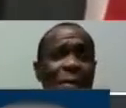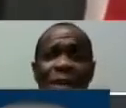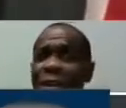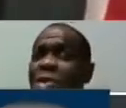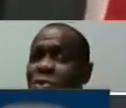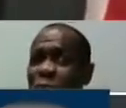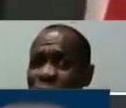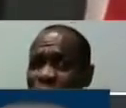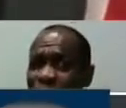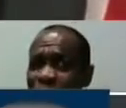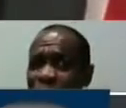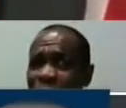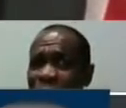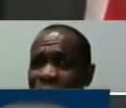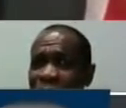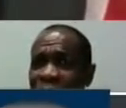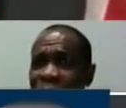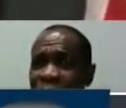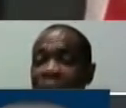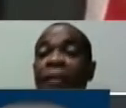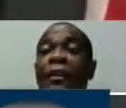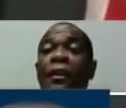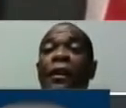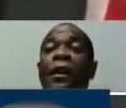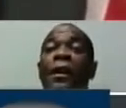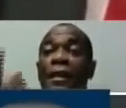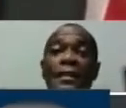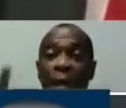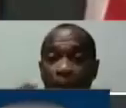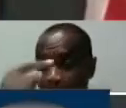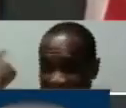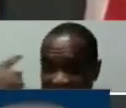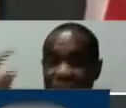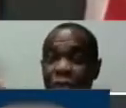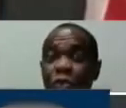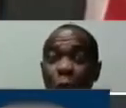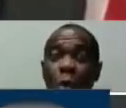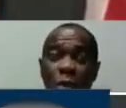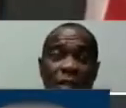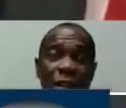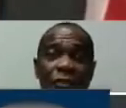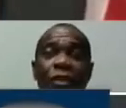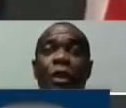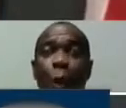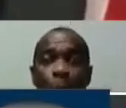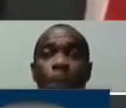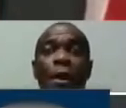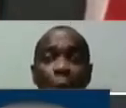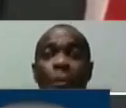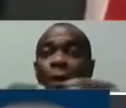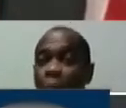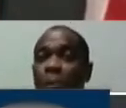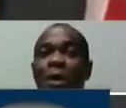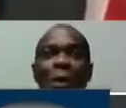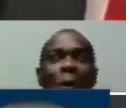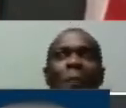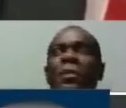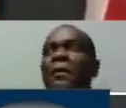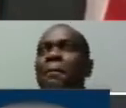opening up that has taken place in those countries, you're seeing rollbacks because the